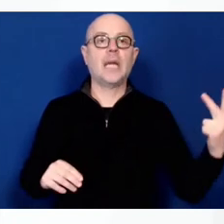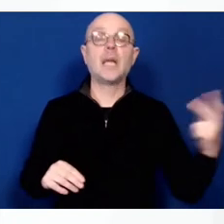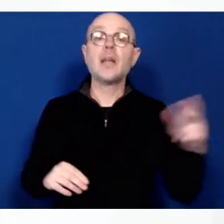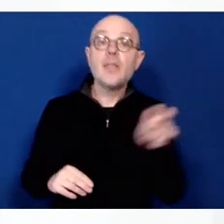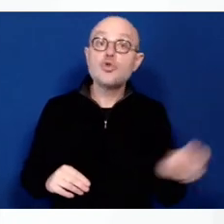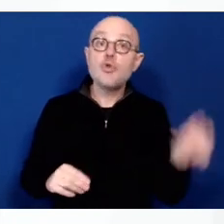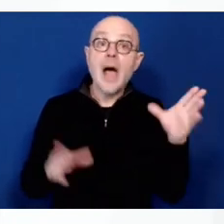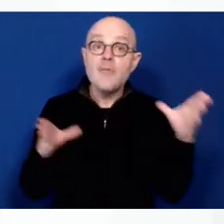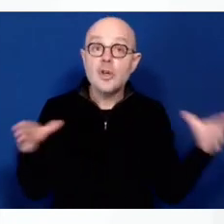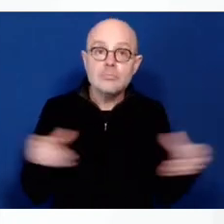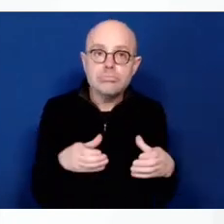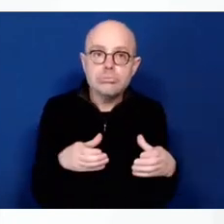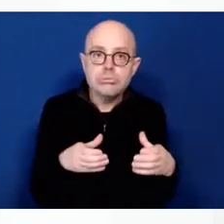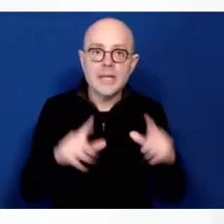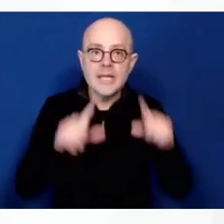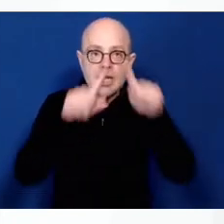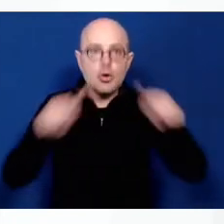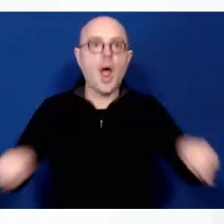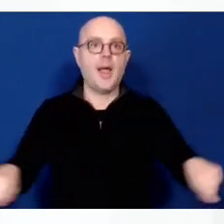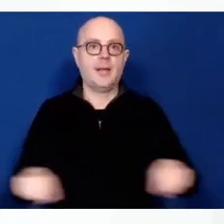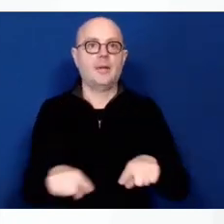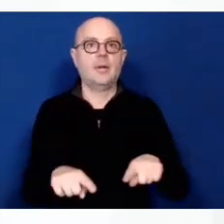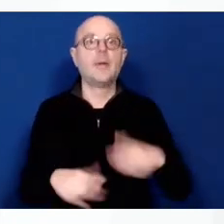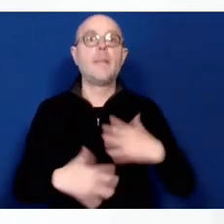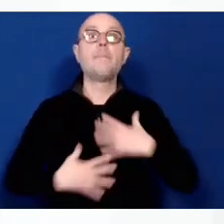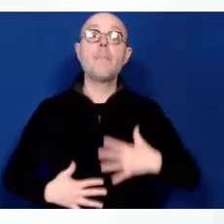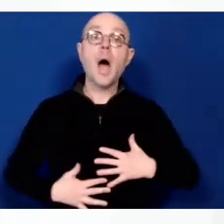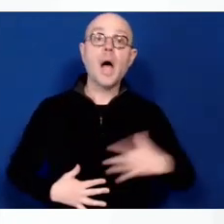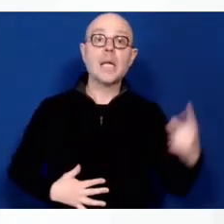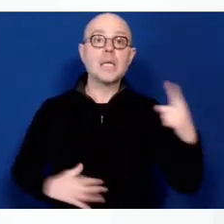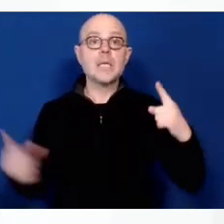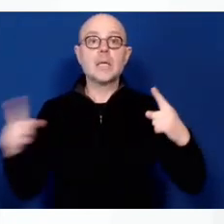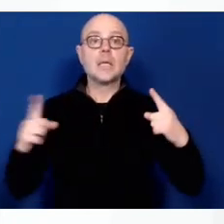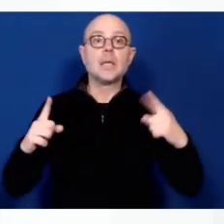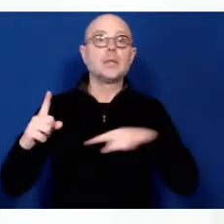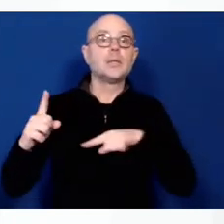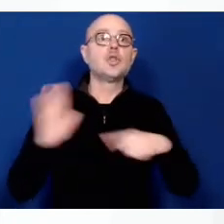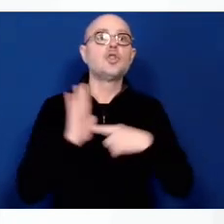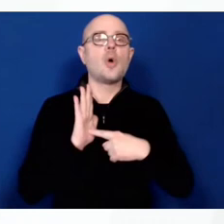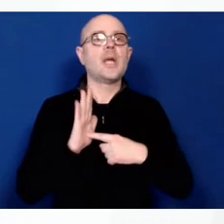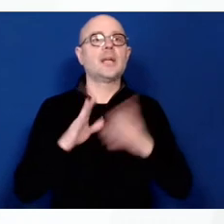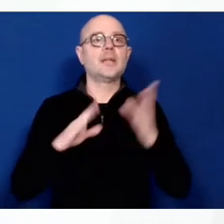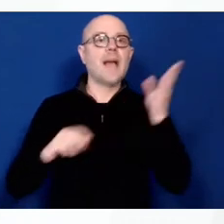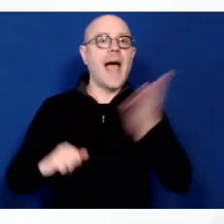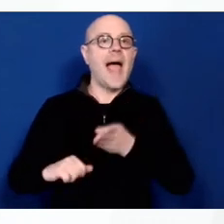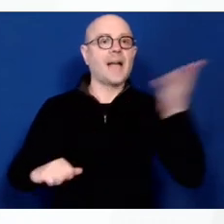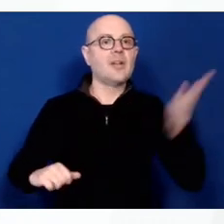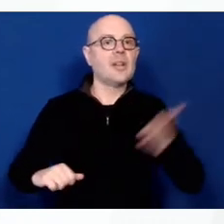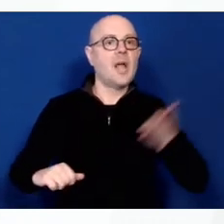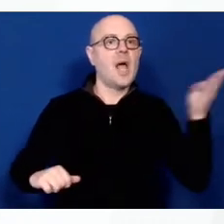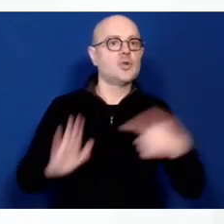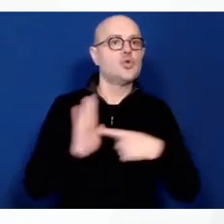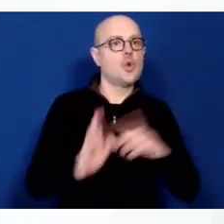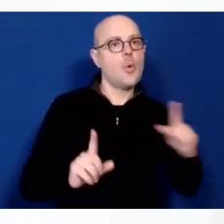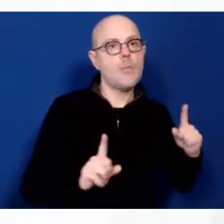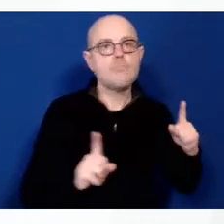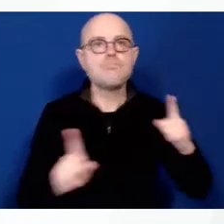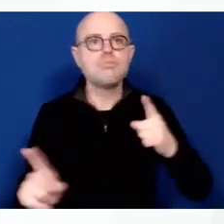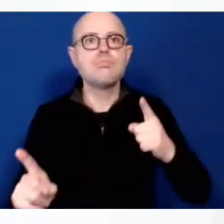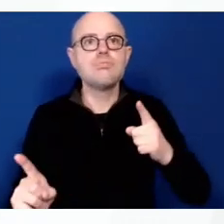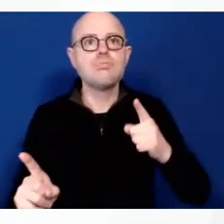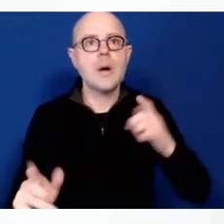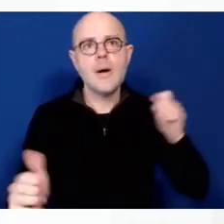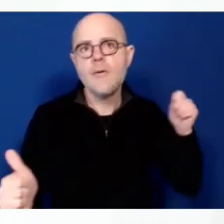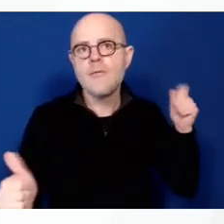a central triangle, their bodies forming repeated diagonal lines that indicate their forward motion. We can